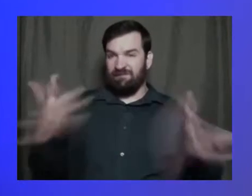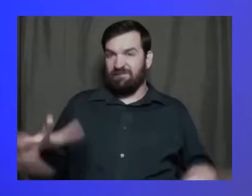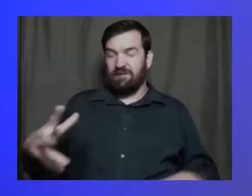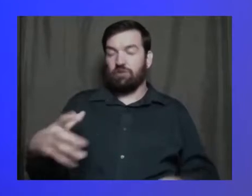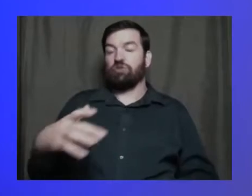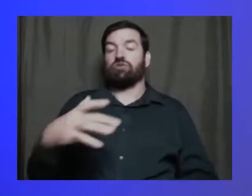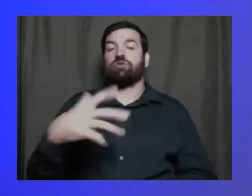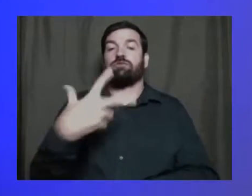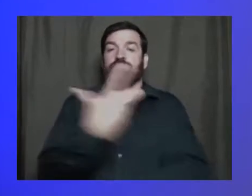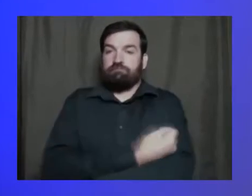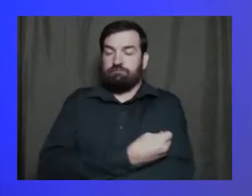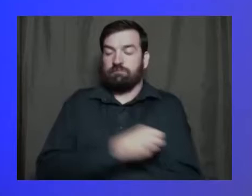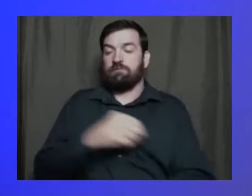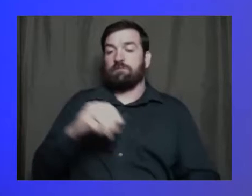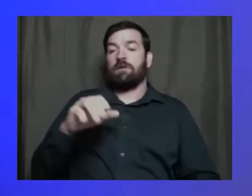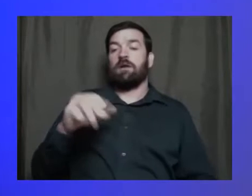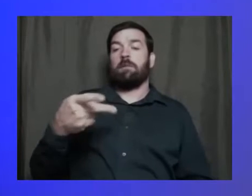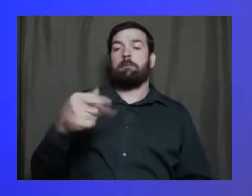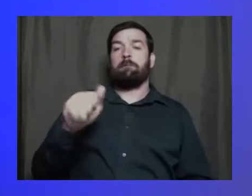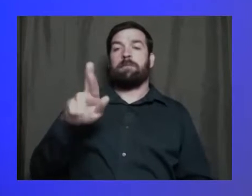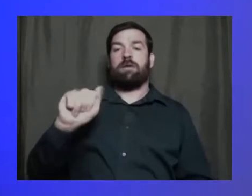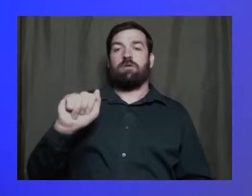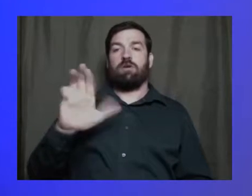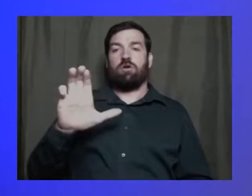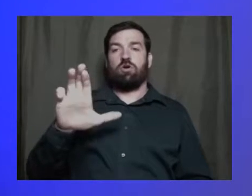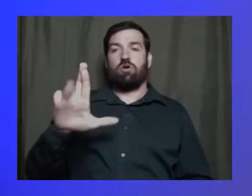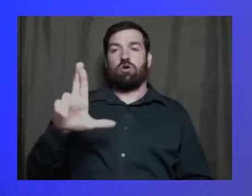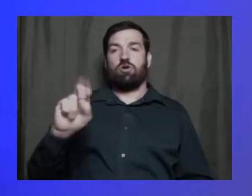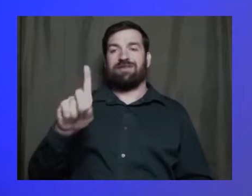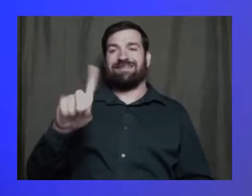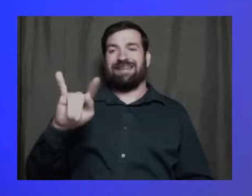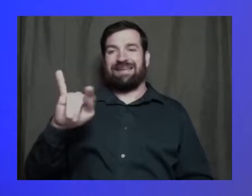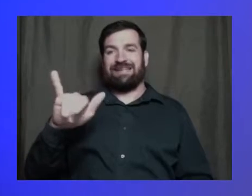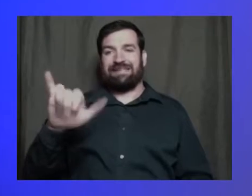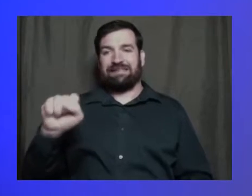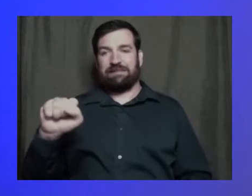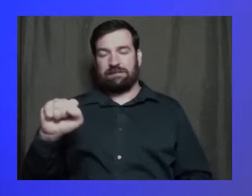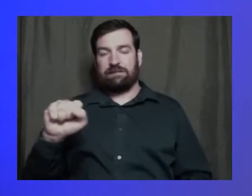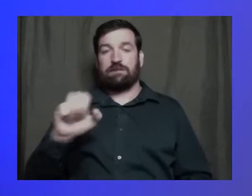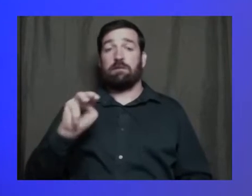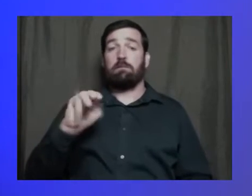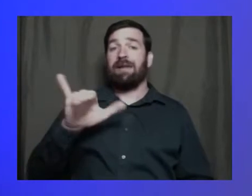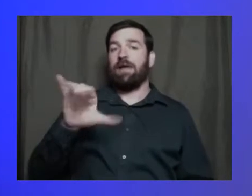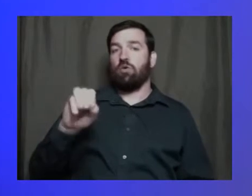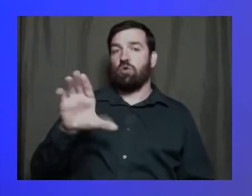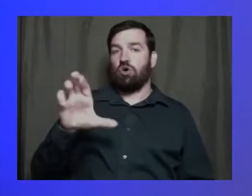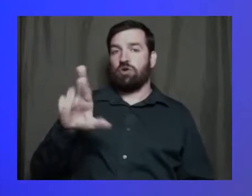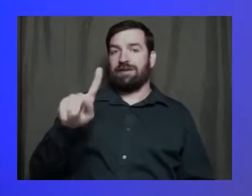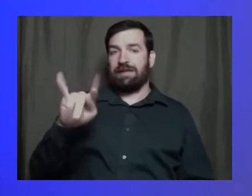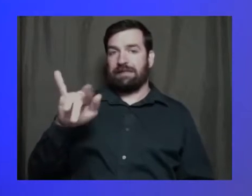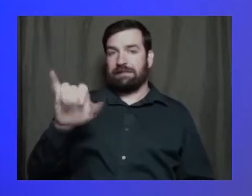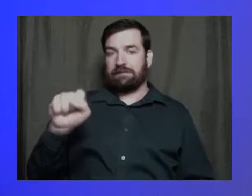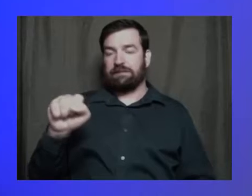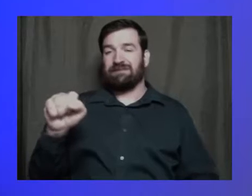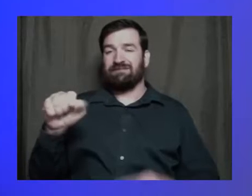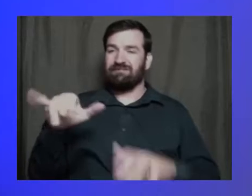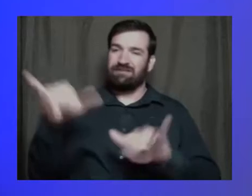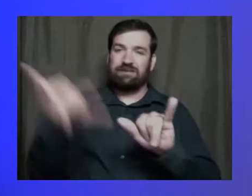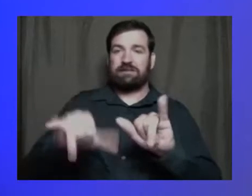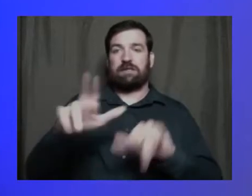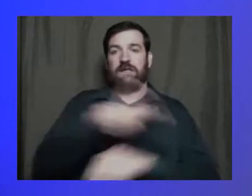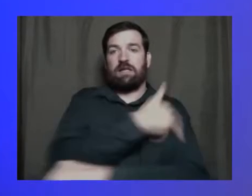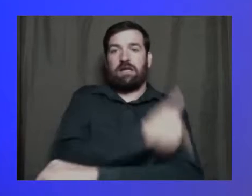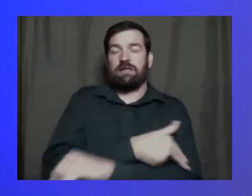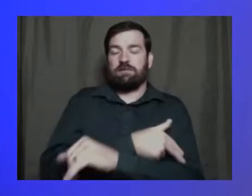or pericarditis, these cases are relatively mild. Kids are in the hospital for a very brief time, if they are even in